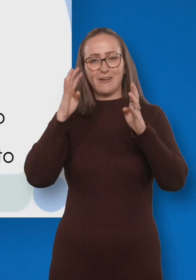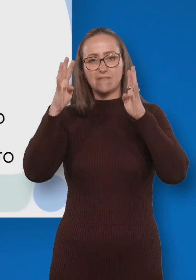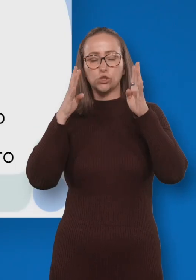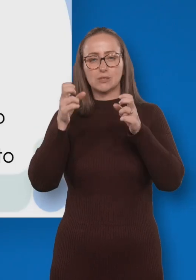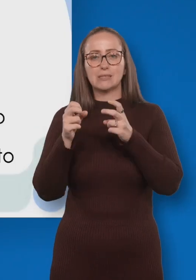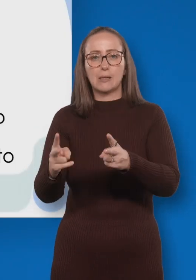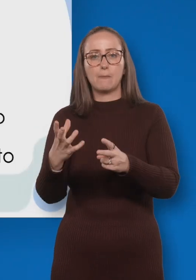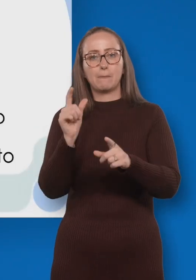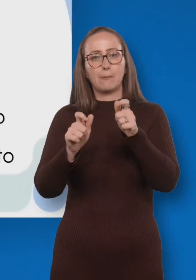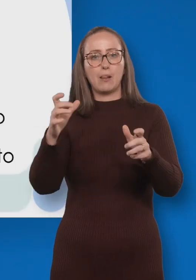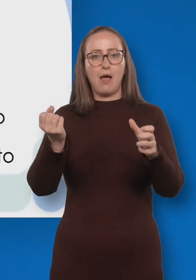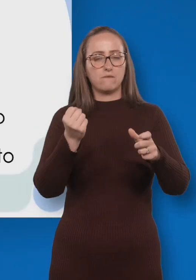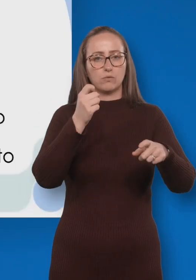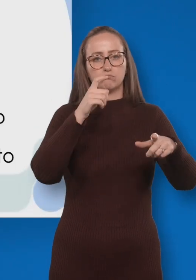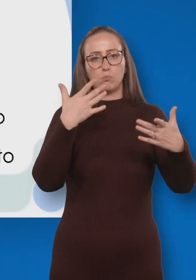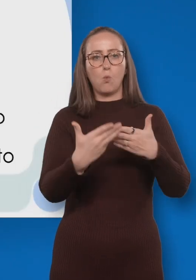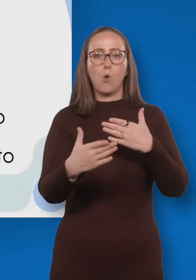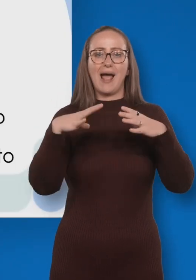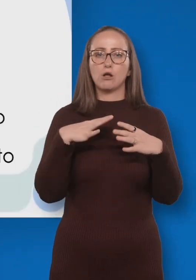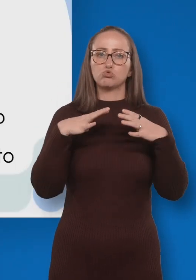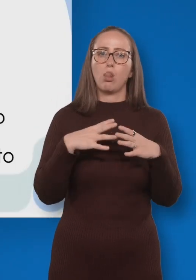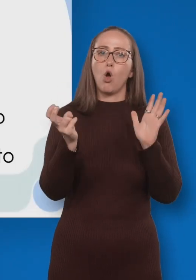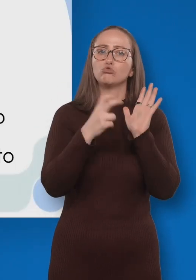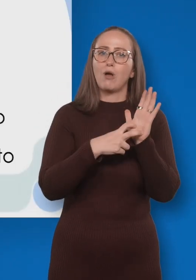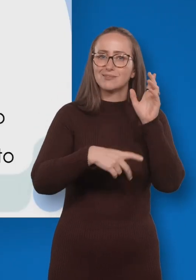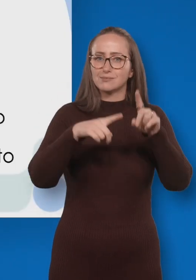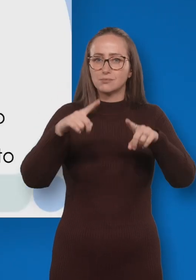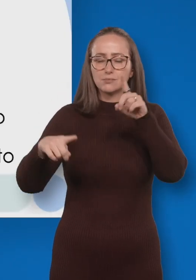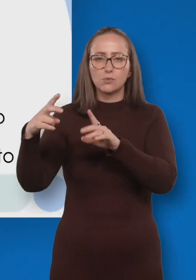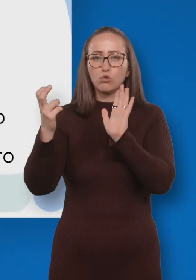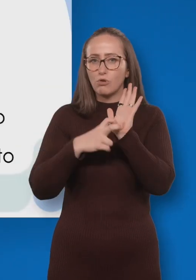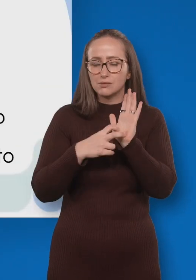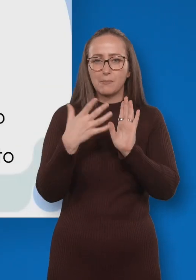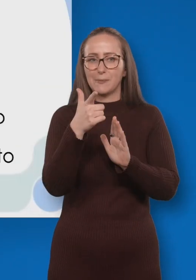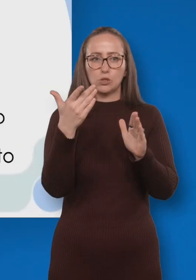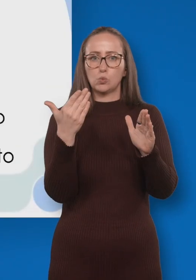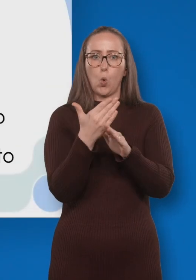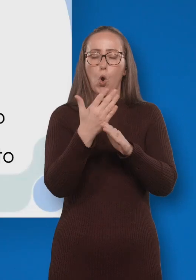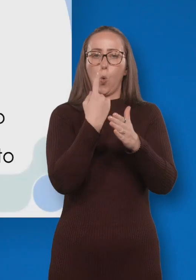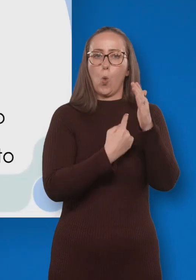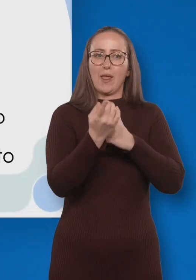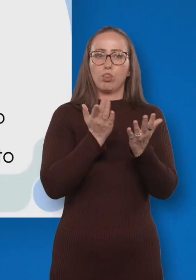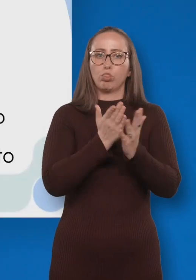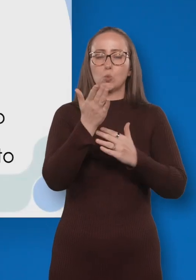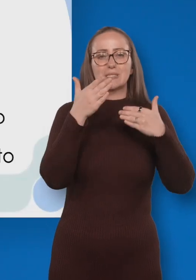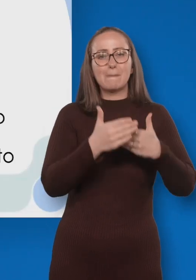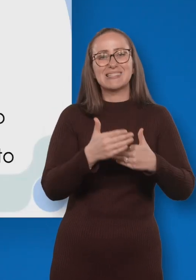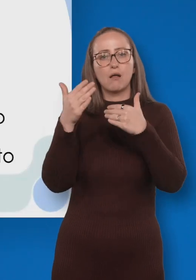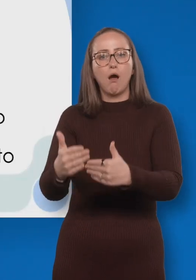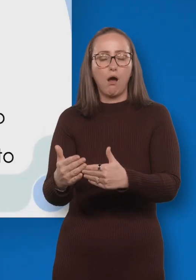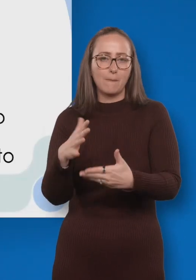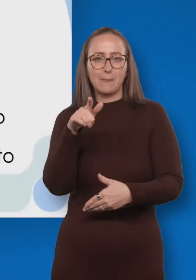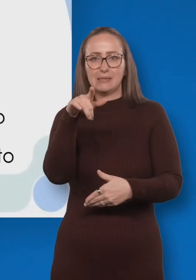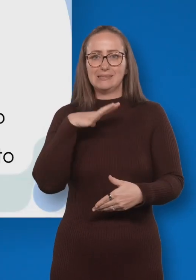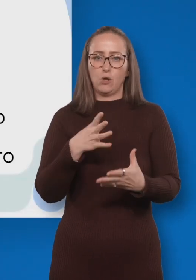on precarious contracts, they're on casual contracts, they might only get paid, have a job during semester time. So if people have to take time